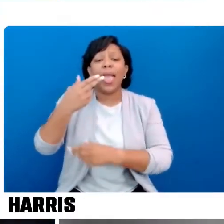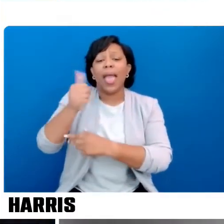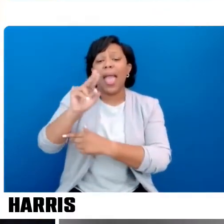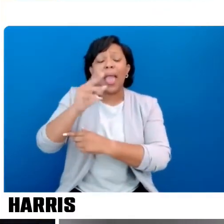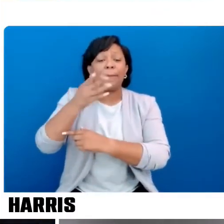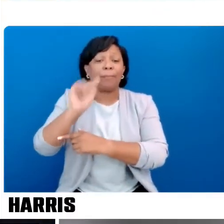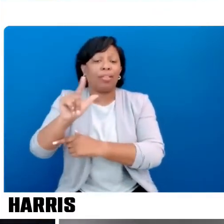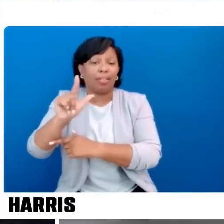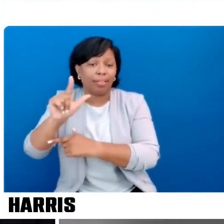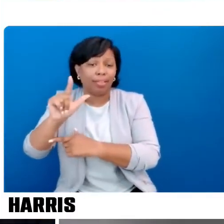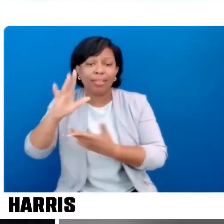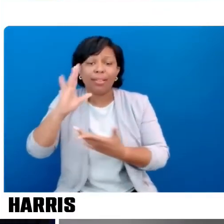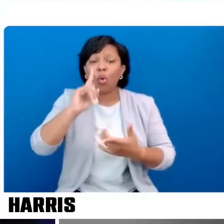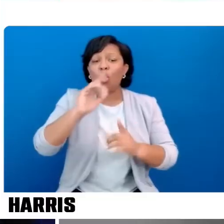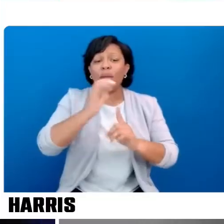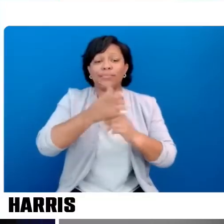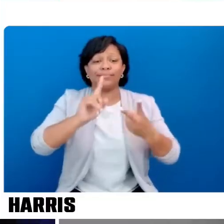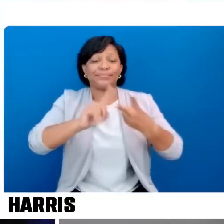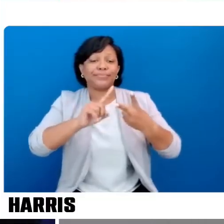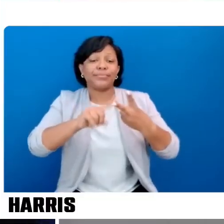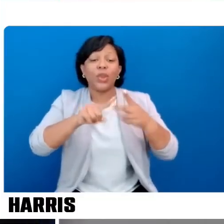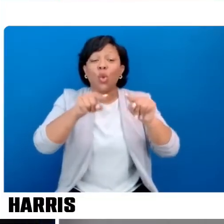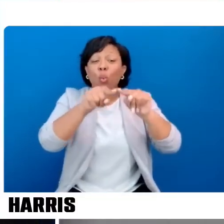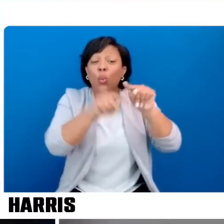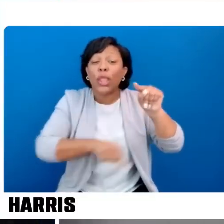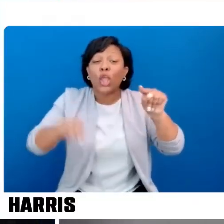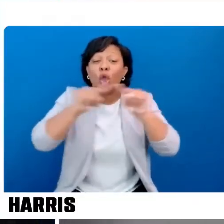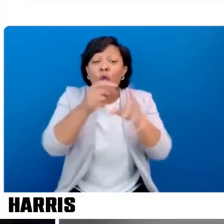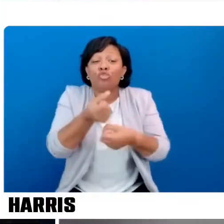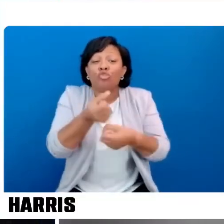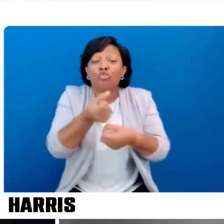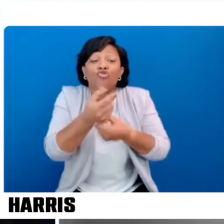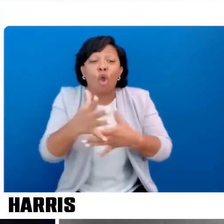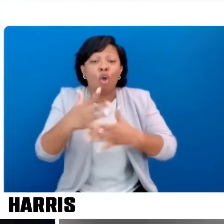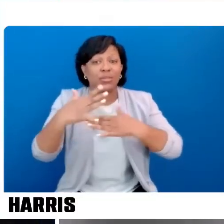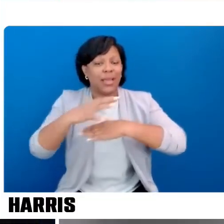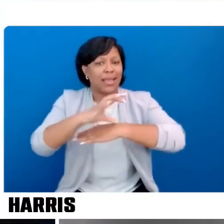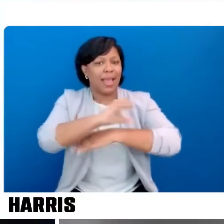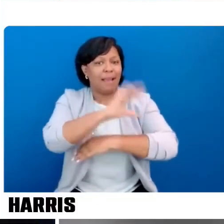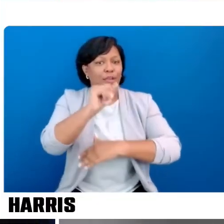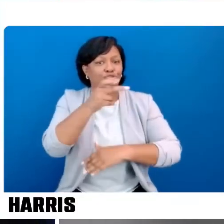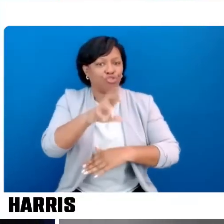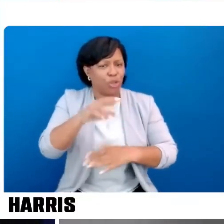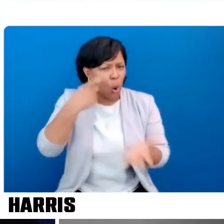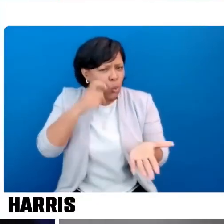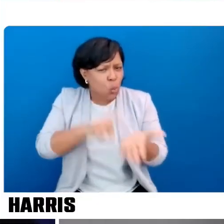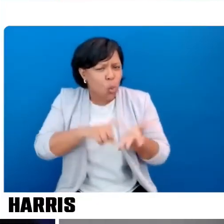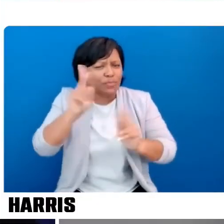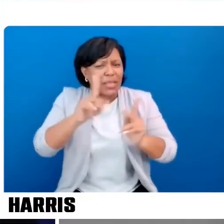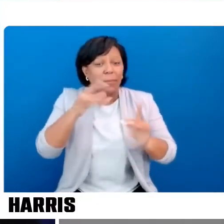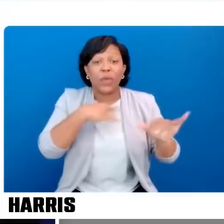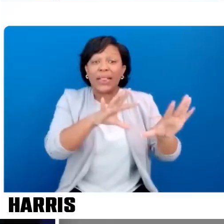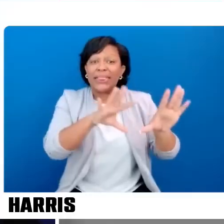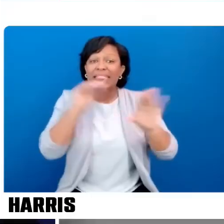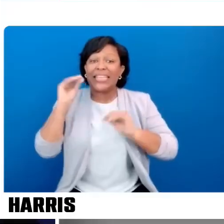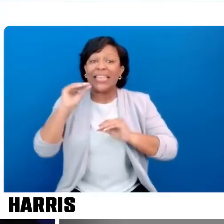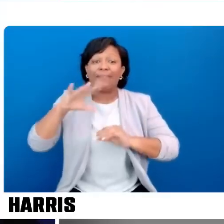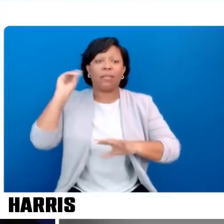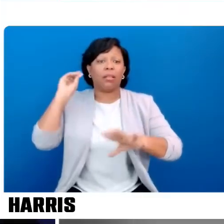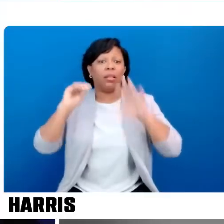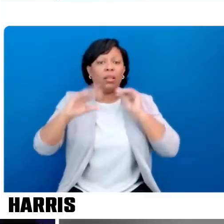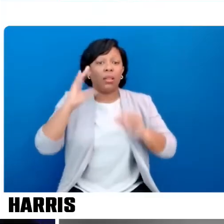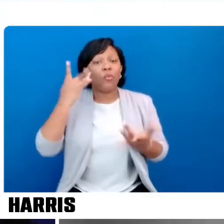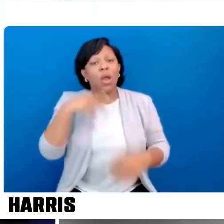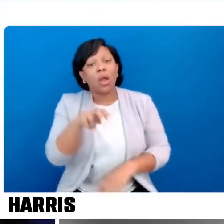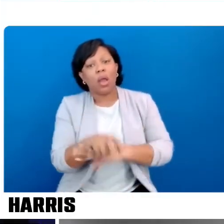what you will also notice is that people start leaving his rallies early out of exhaustion and boredom. And I will tell you, the one thing you will not